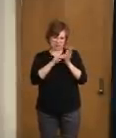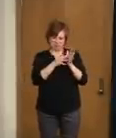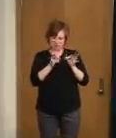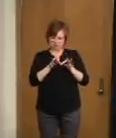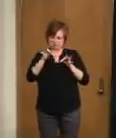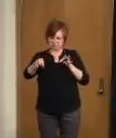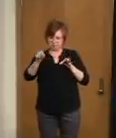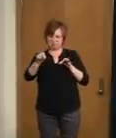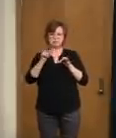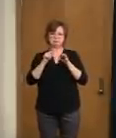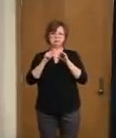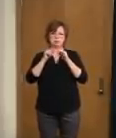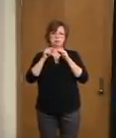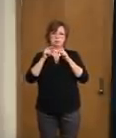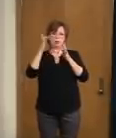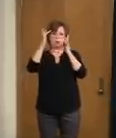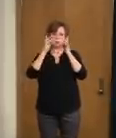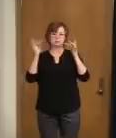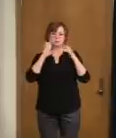very concerning.